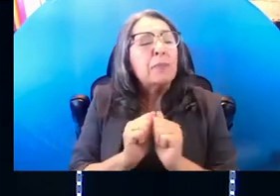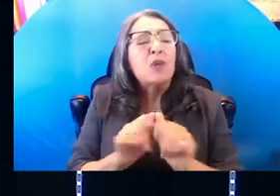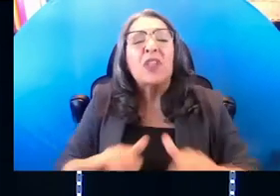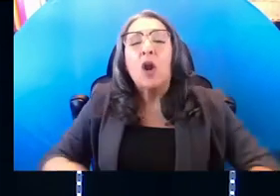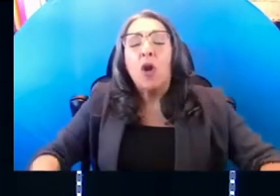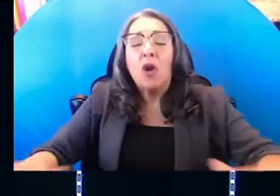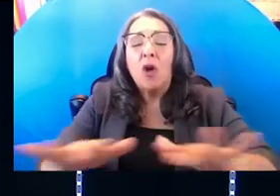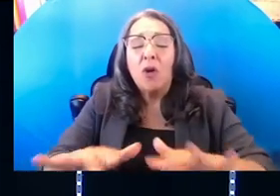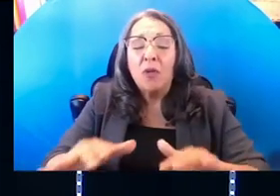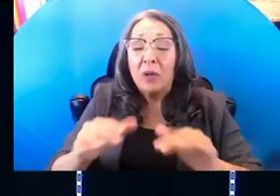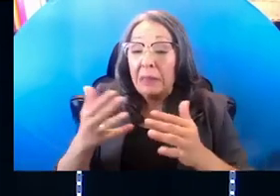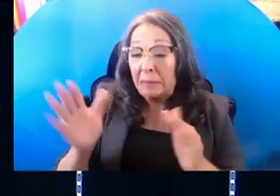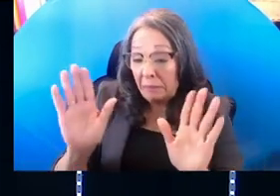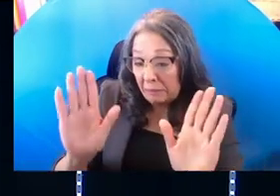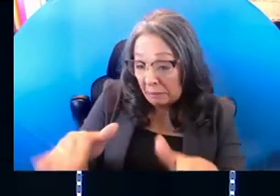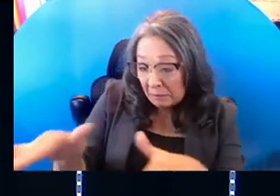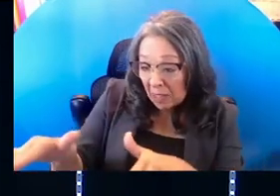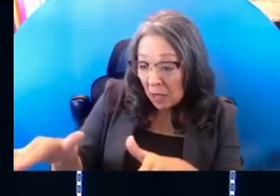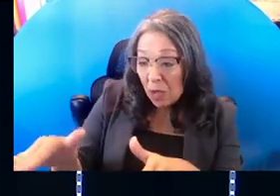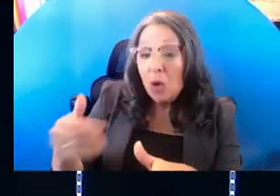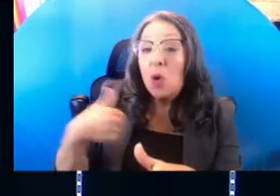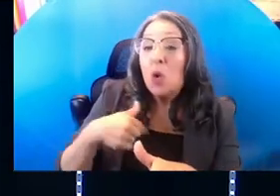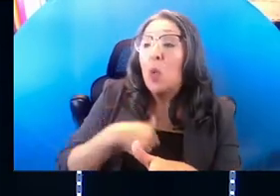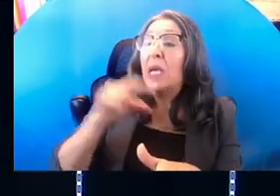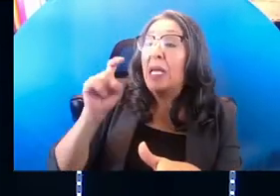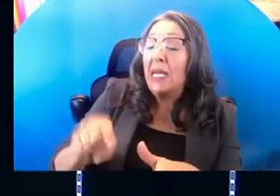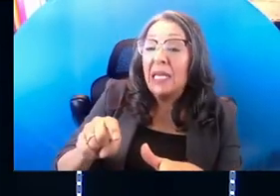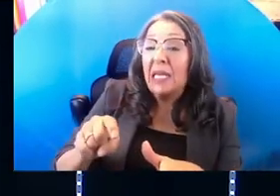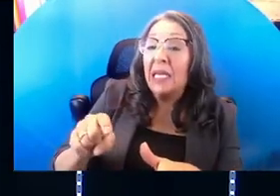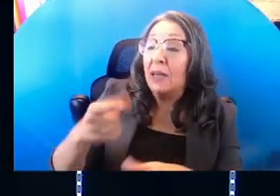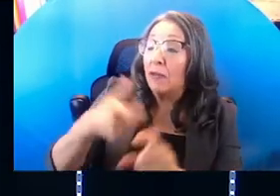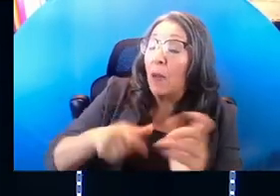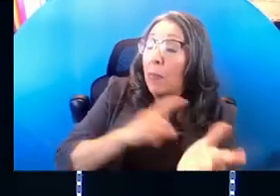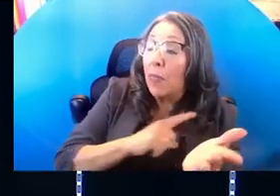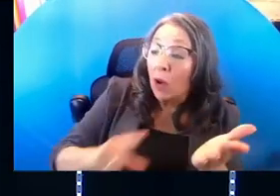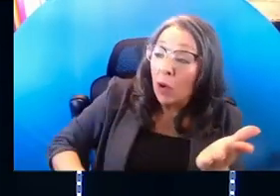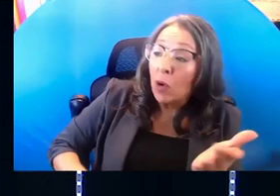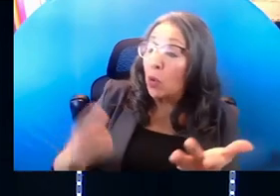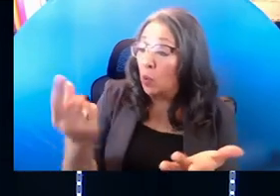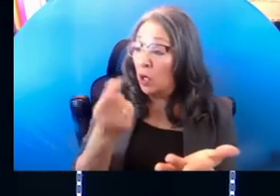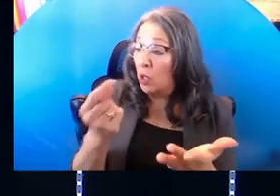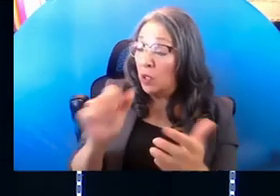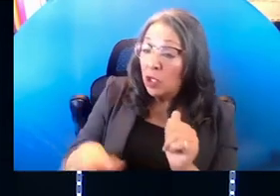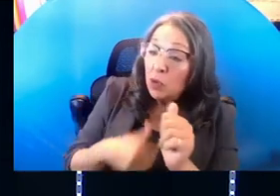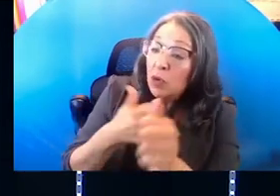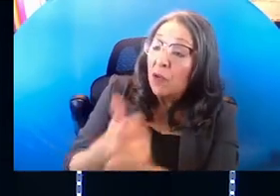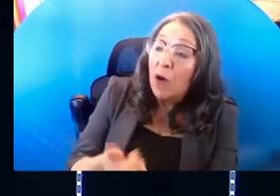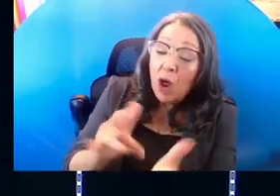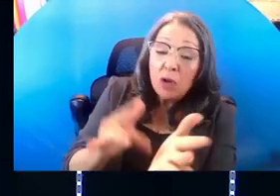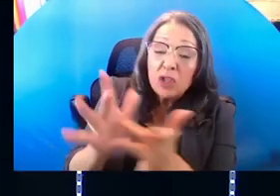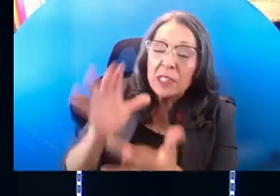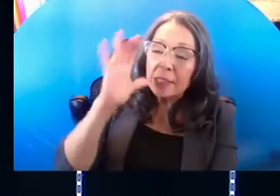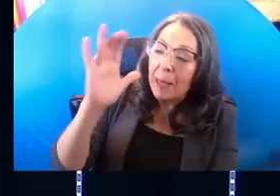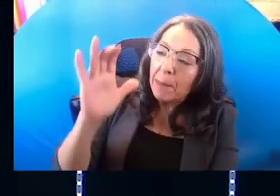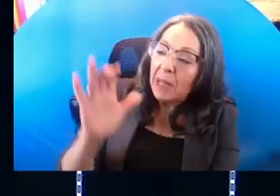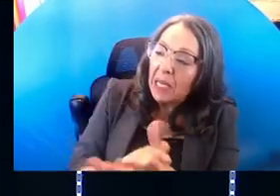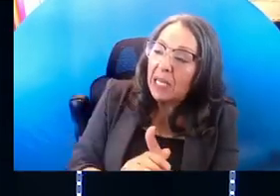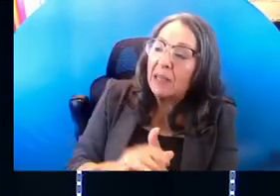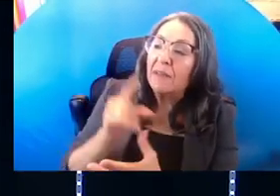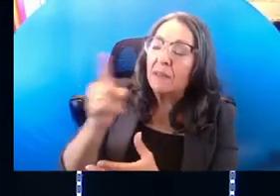of like, hey, while we're in this season, here's what we need right now. Here's what we need from the Lord. Here's what we need to be doing as followers of Jesus, as believers in the